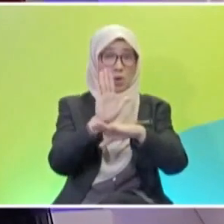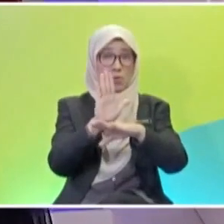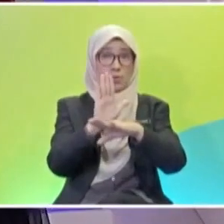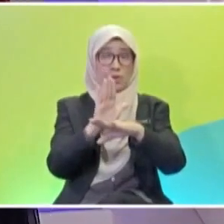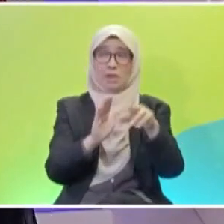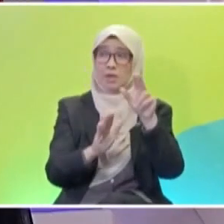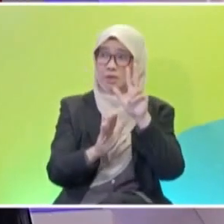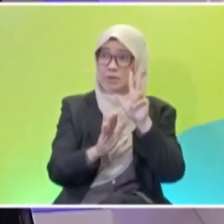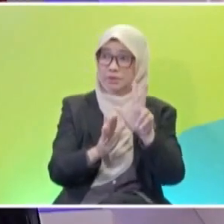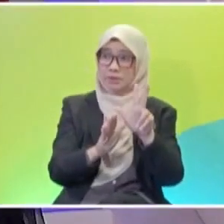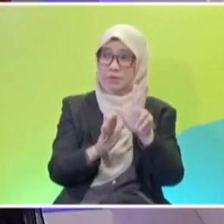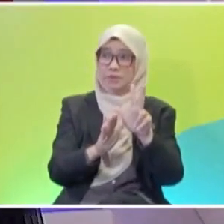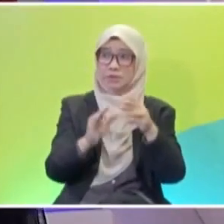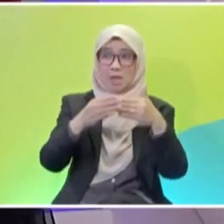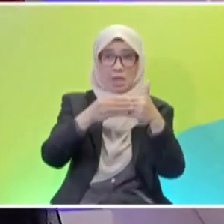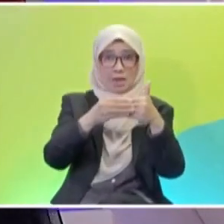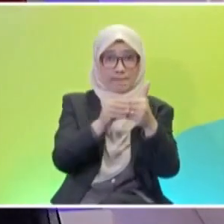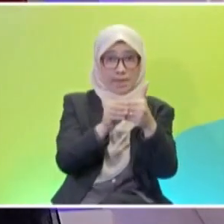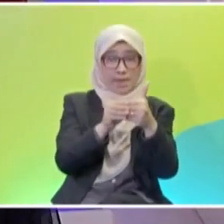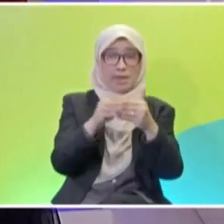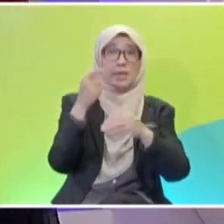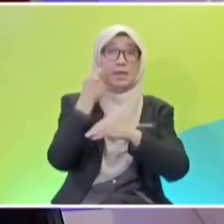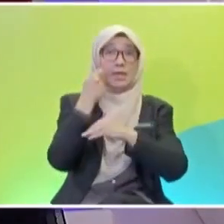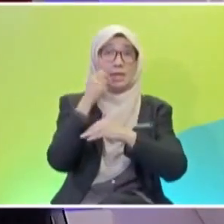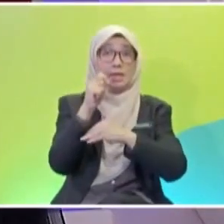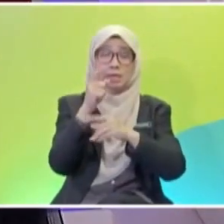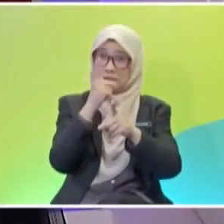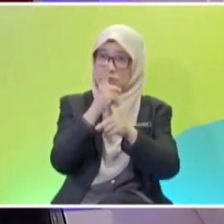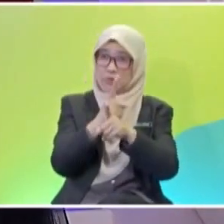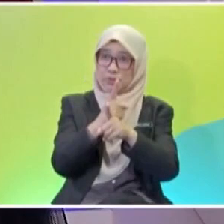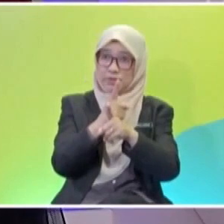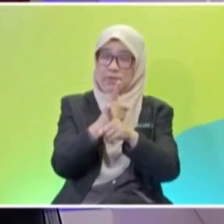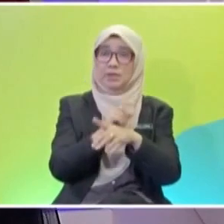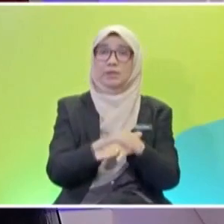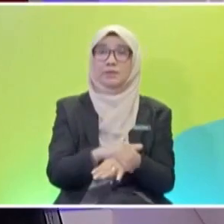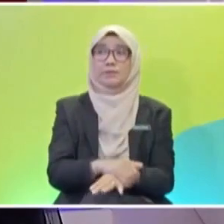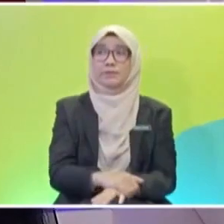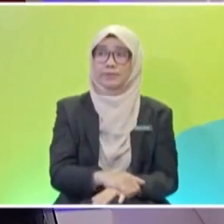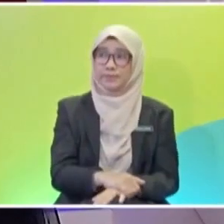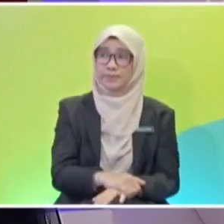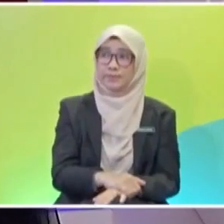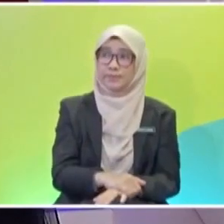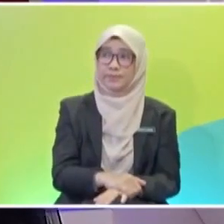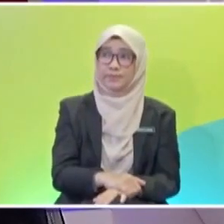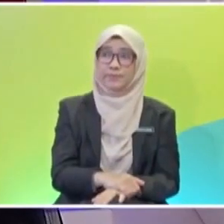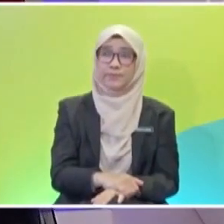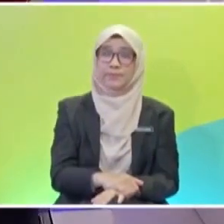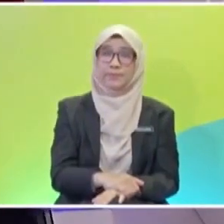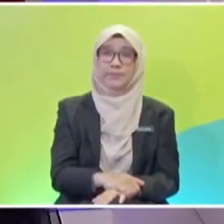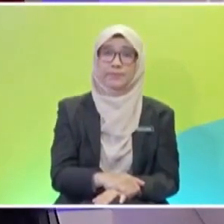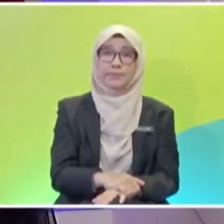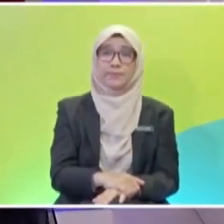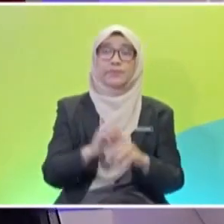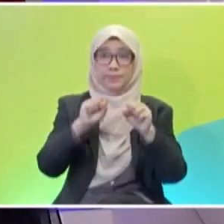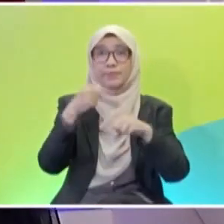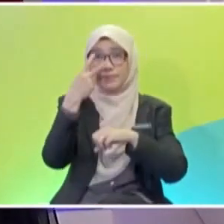there, okay? So I don't think we are going to spend too much time on this because, like I said just now, the pupils already have